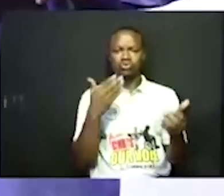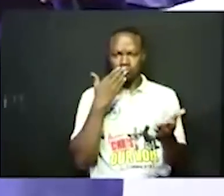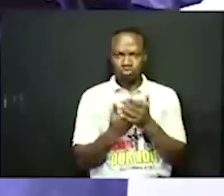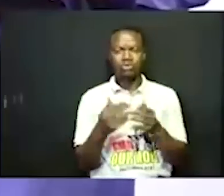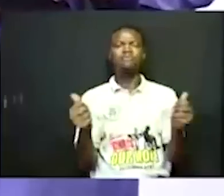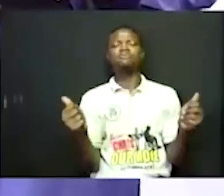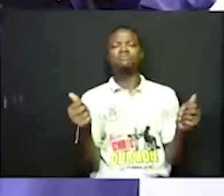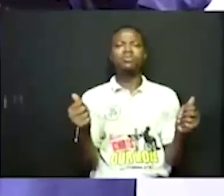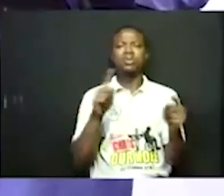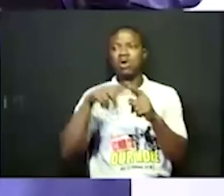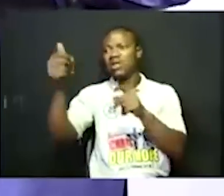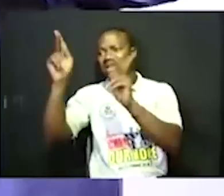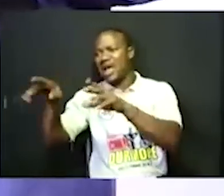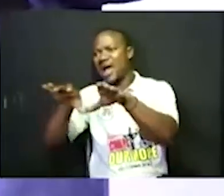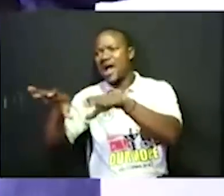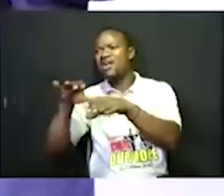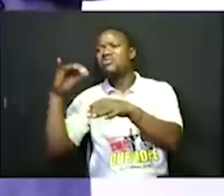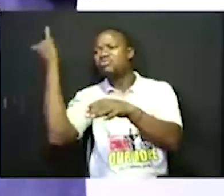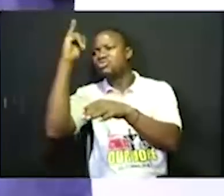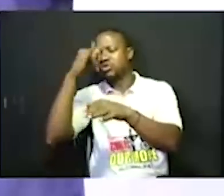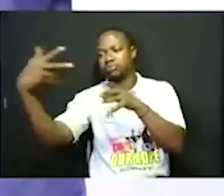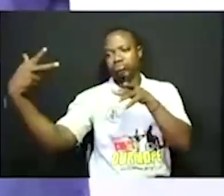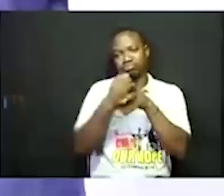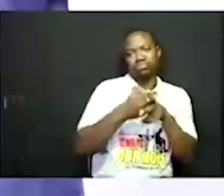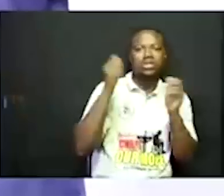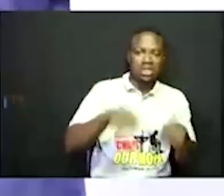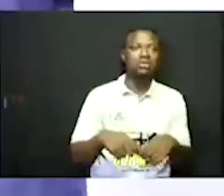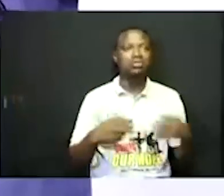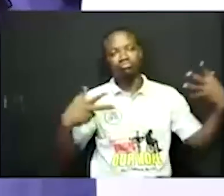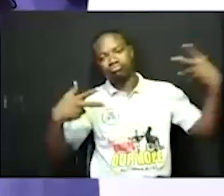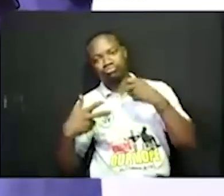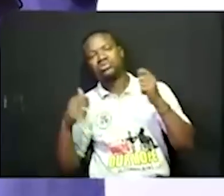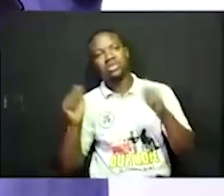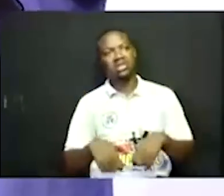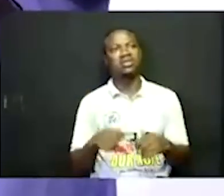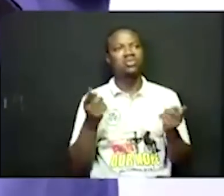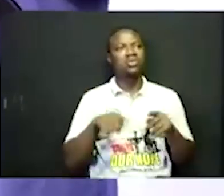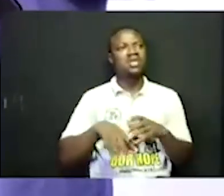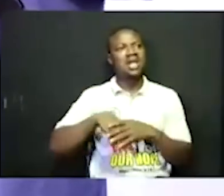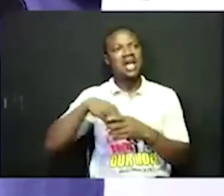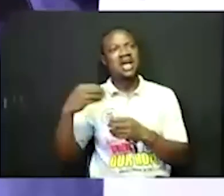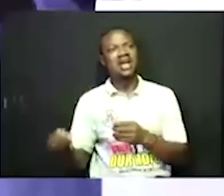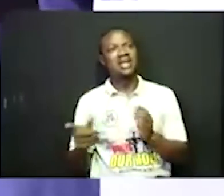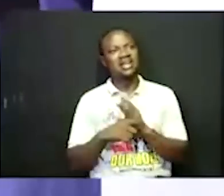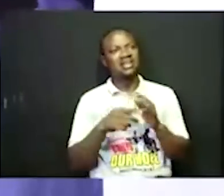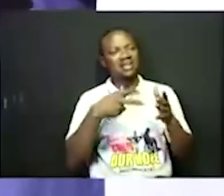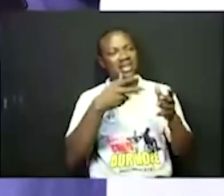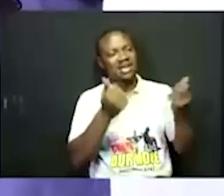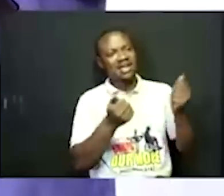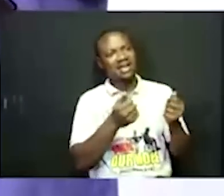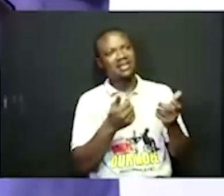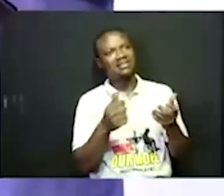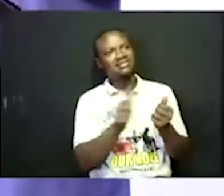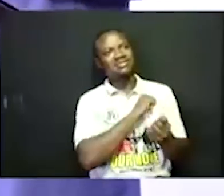is careless will just claim lives or destroy your car. And when you come out of your car and your vehicle is destroyed, you